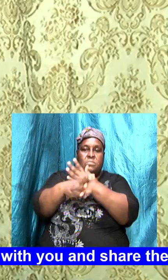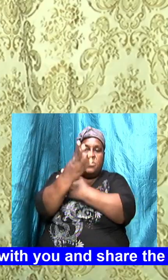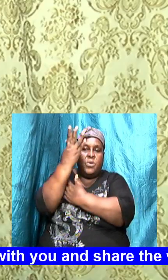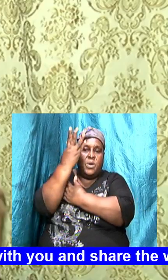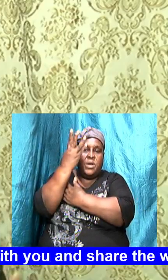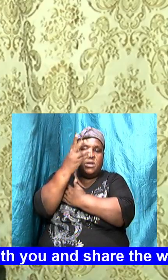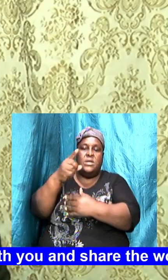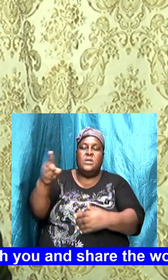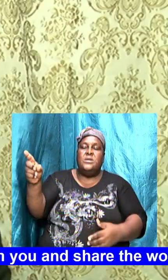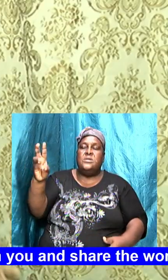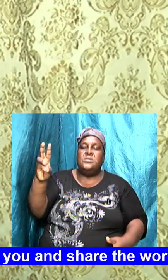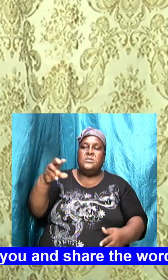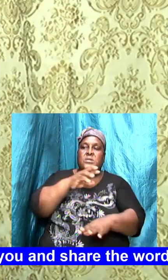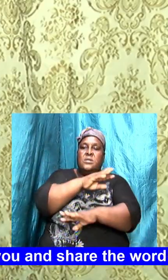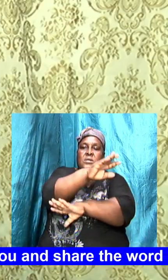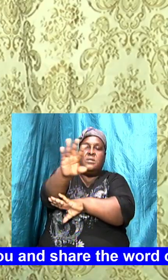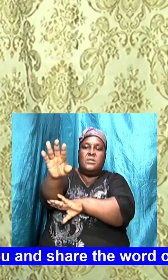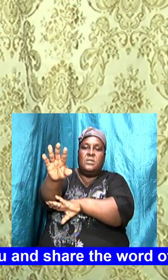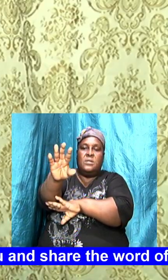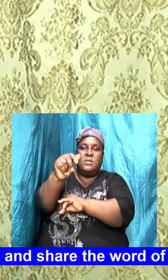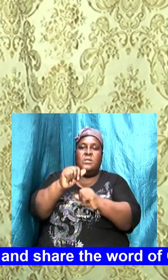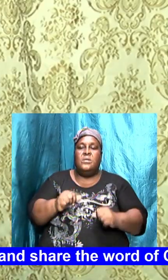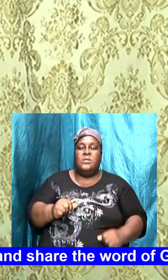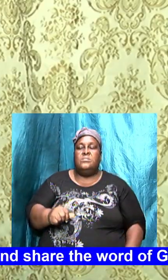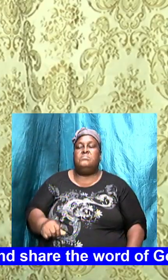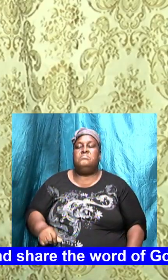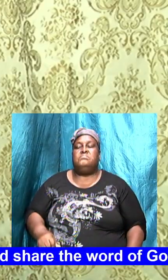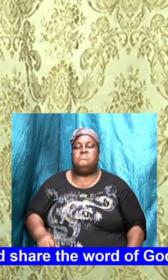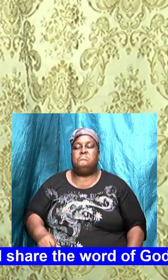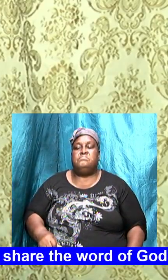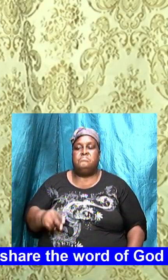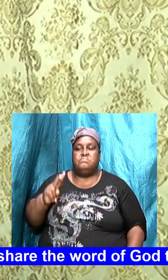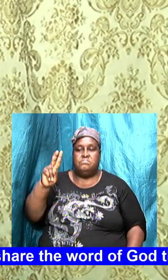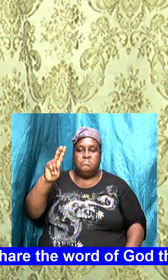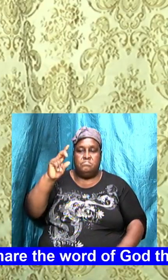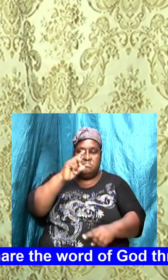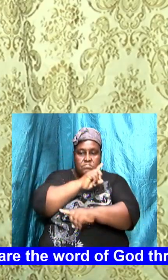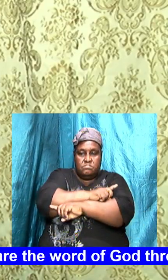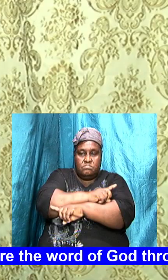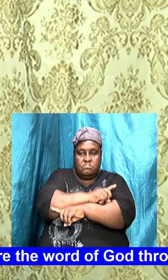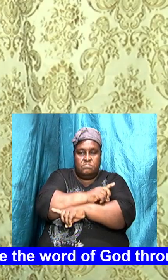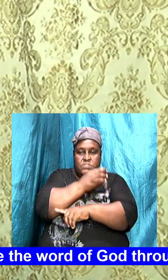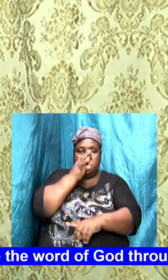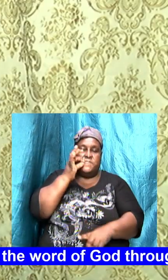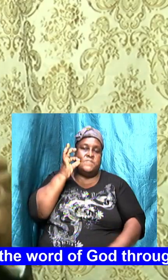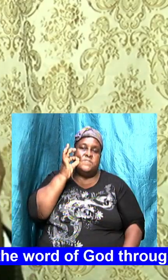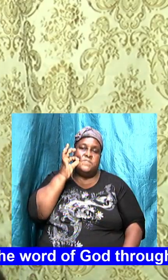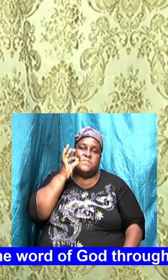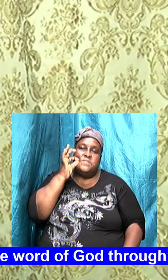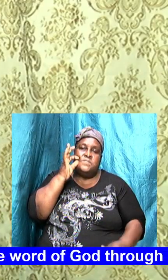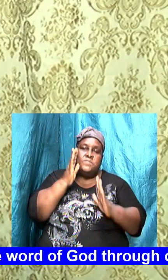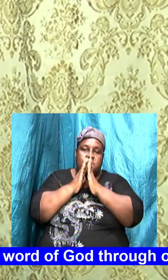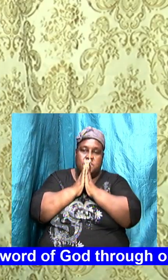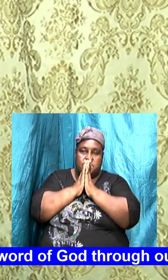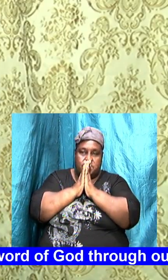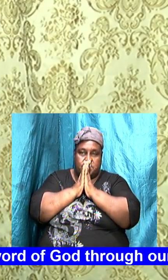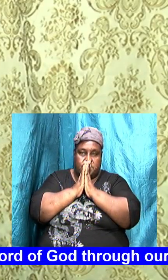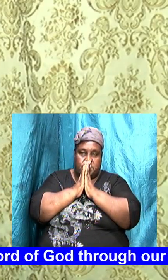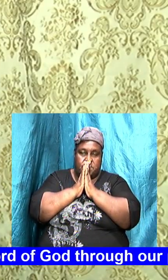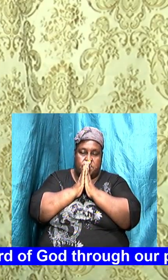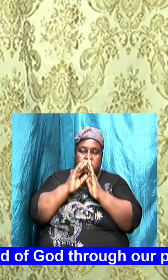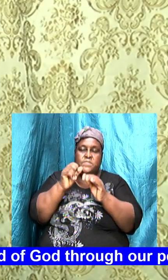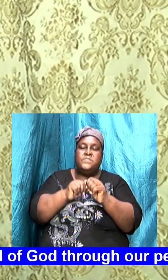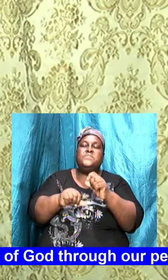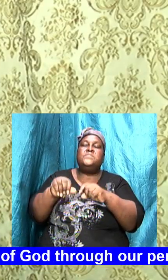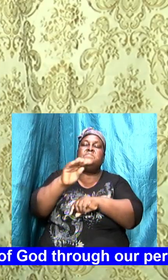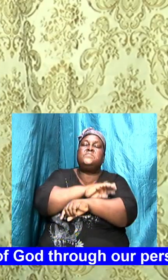Tuesday, 6 in the morning to 6 in the evening Wednesday, 2 days of fasting and prayer. And each of